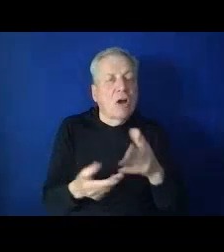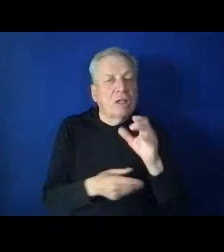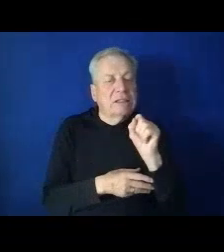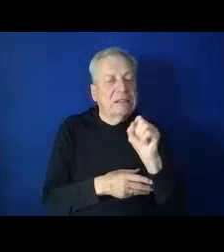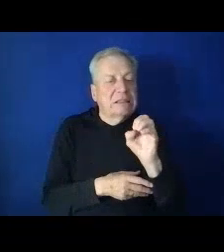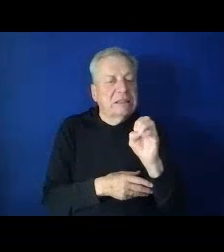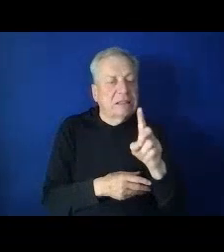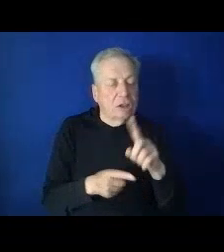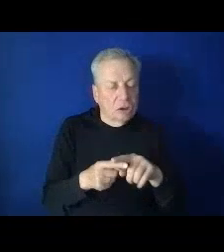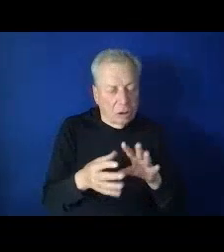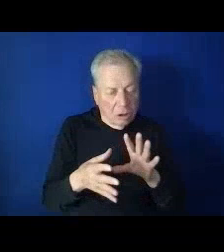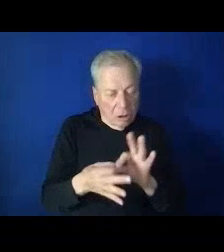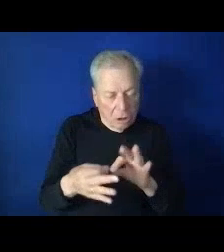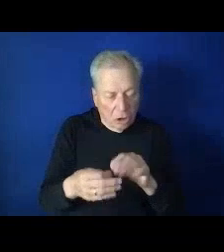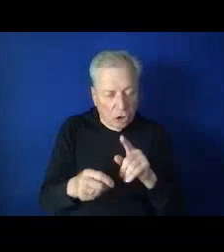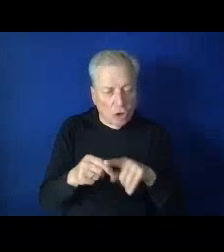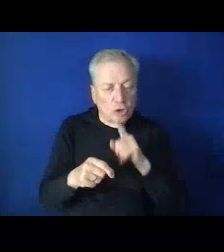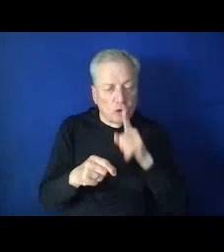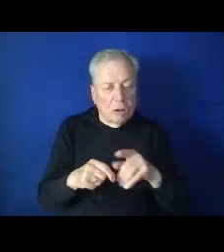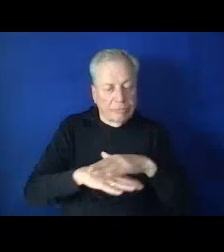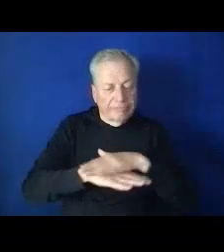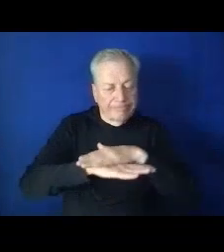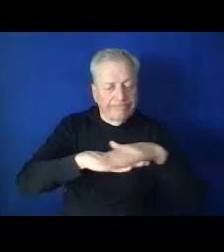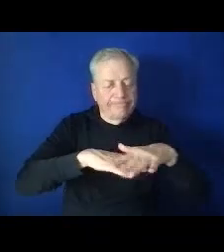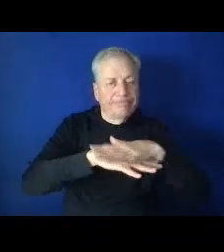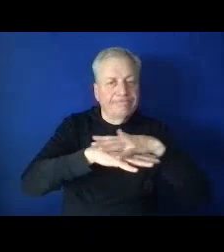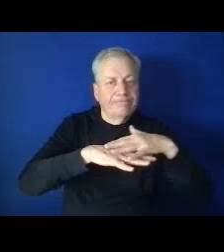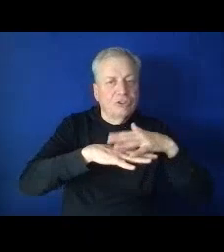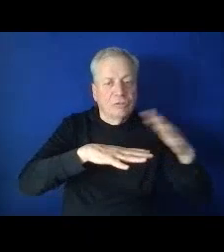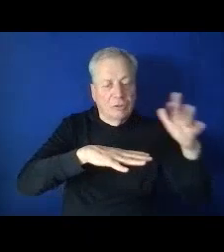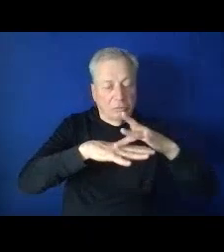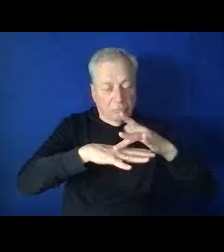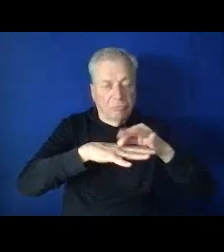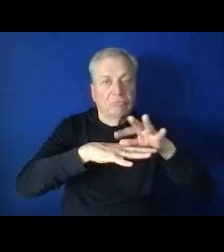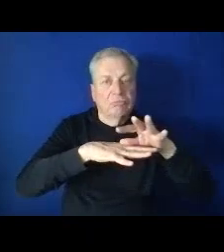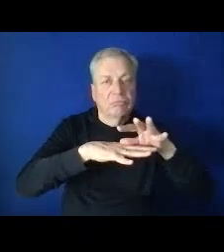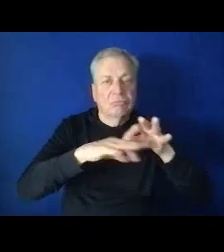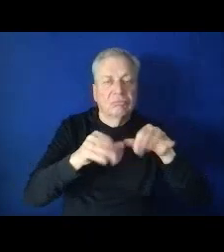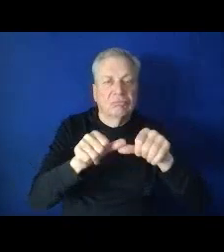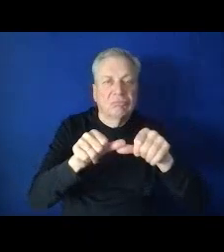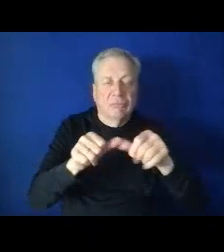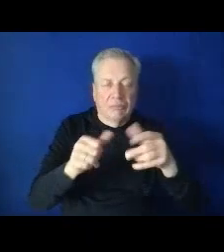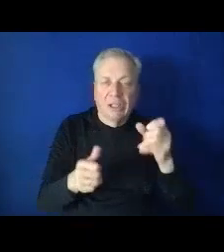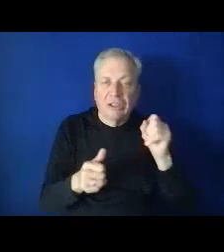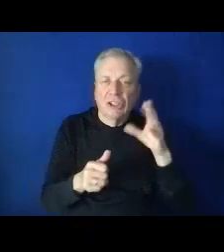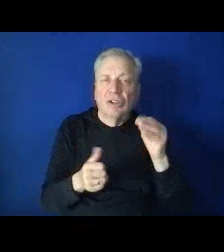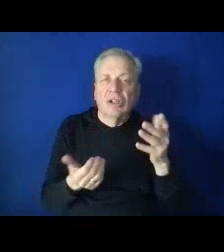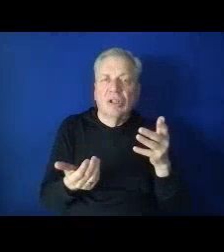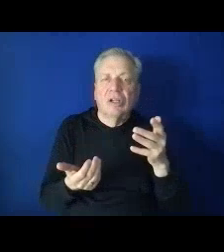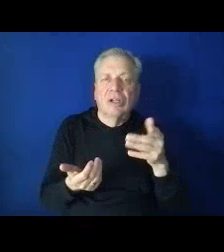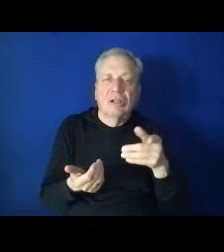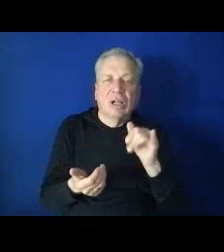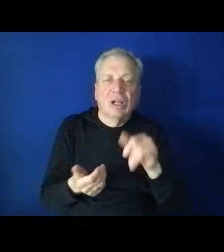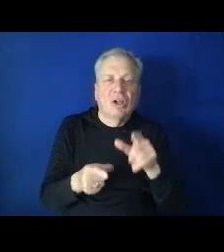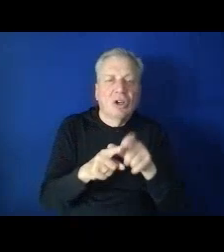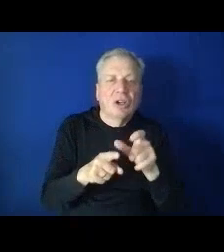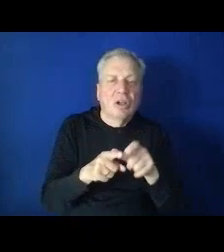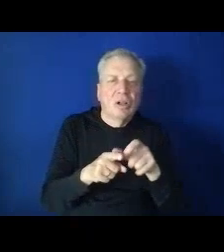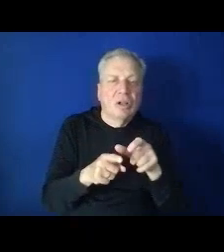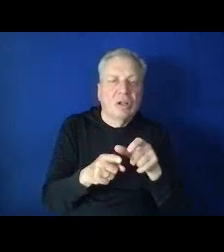really vertical surfaces. And desert madwort is a weed. Its Latin name is